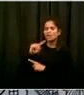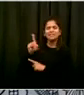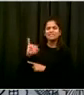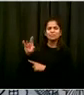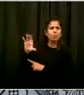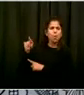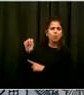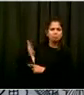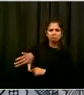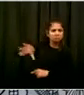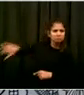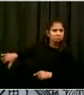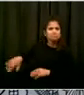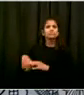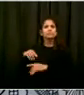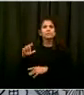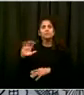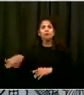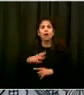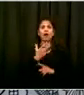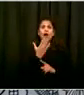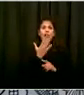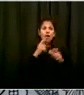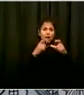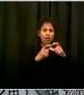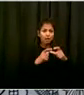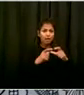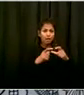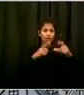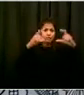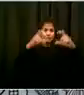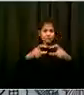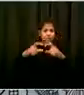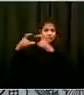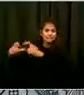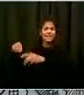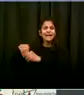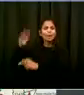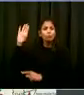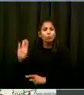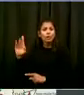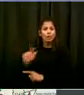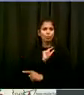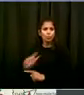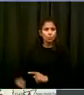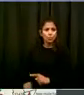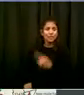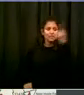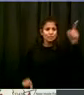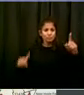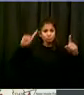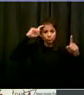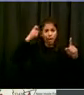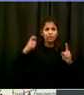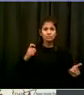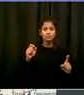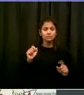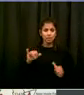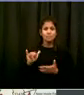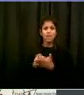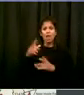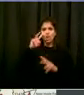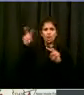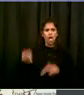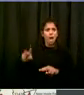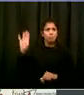in Queens, one in the Forest Hills Rego Park area, another in the Far Rockaway area. Designations red, orange, and yellow. We'll go over this.